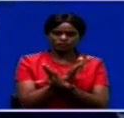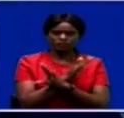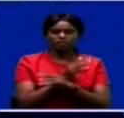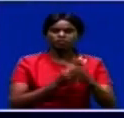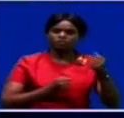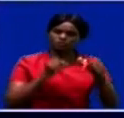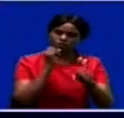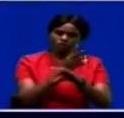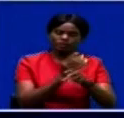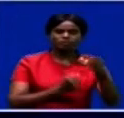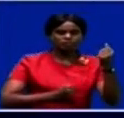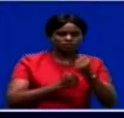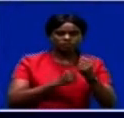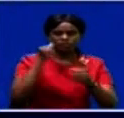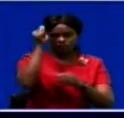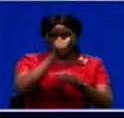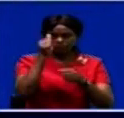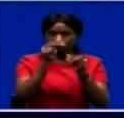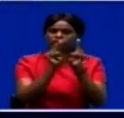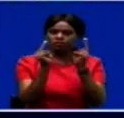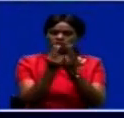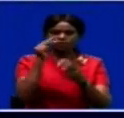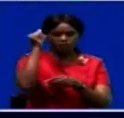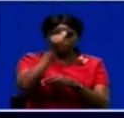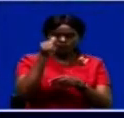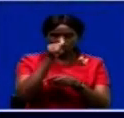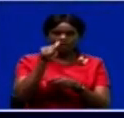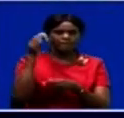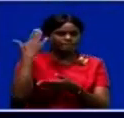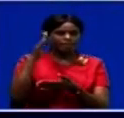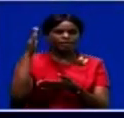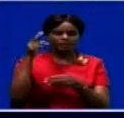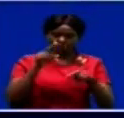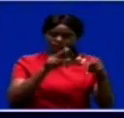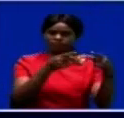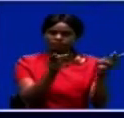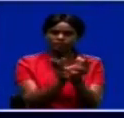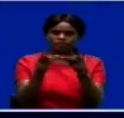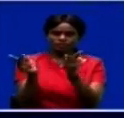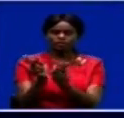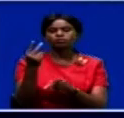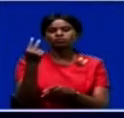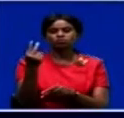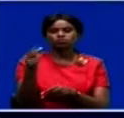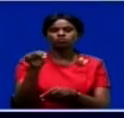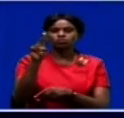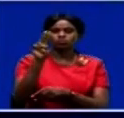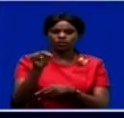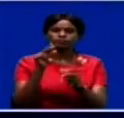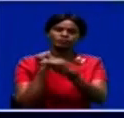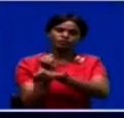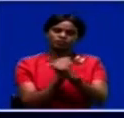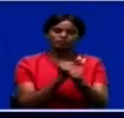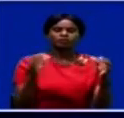by the African Union's position that Africa should be given 2 permanent seats with veto powers on the UN Security